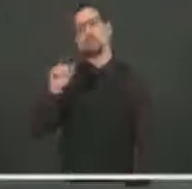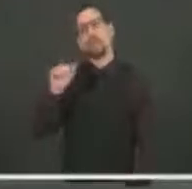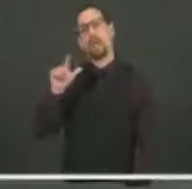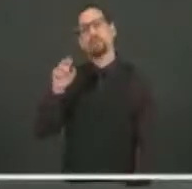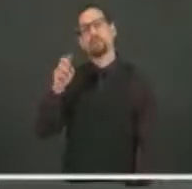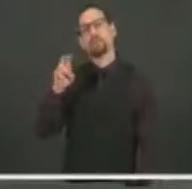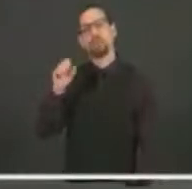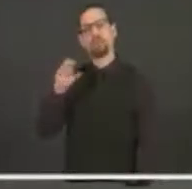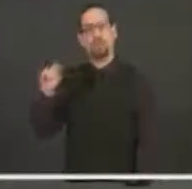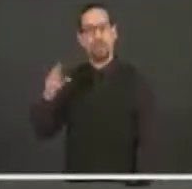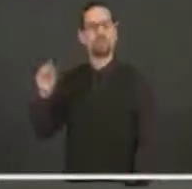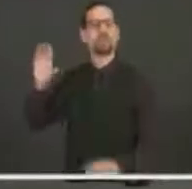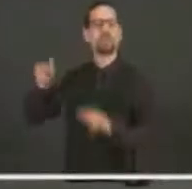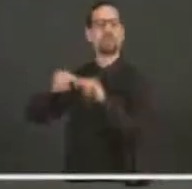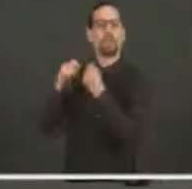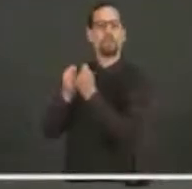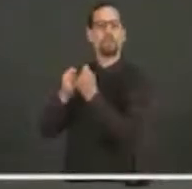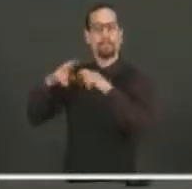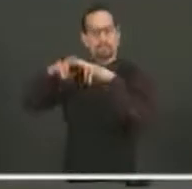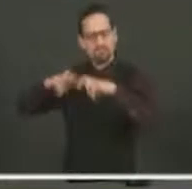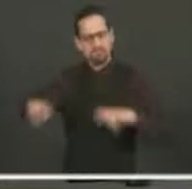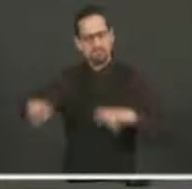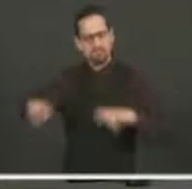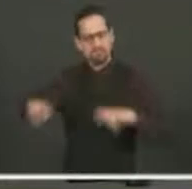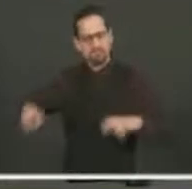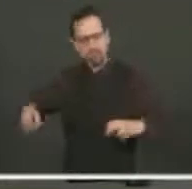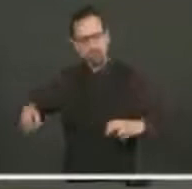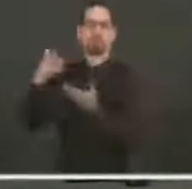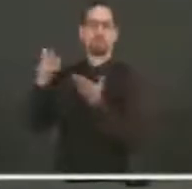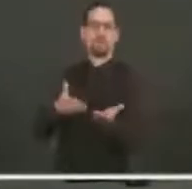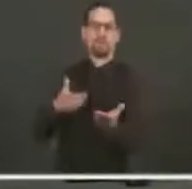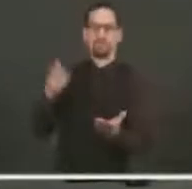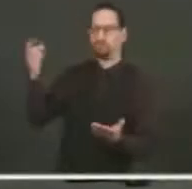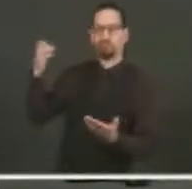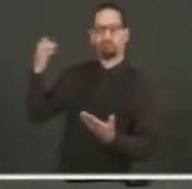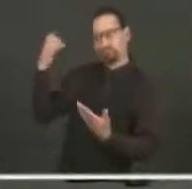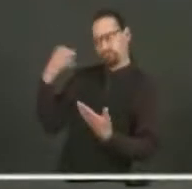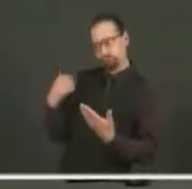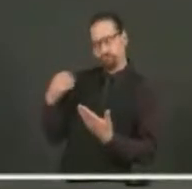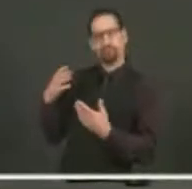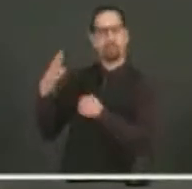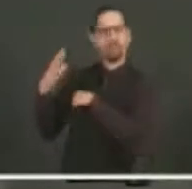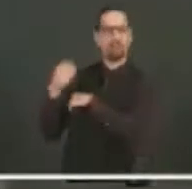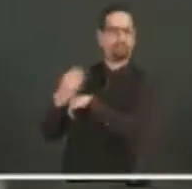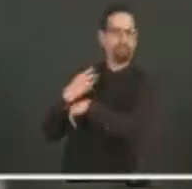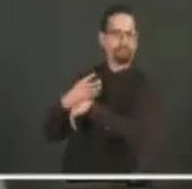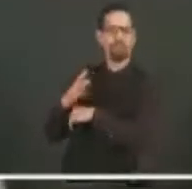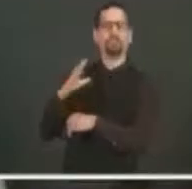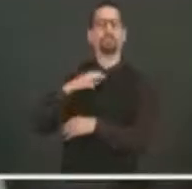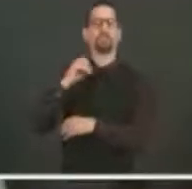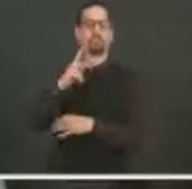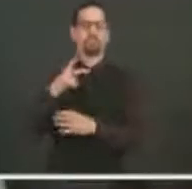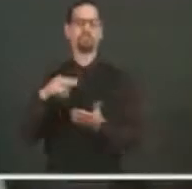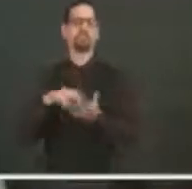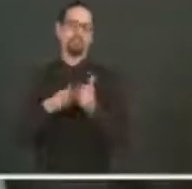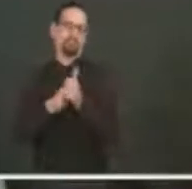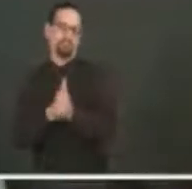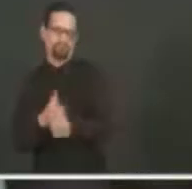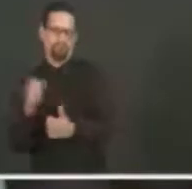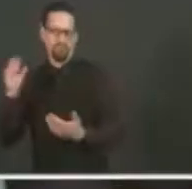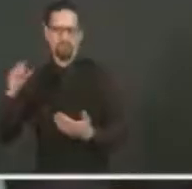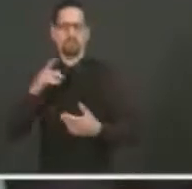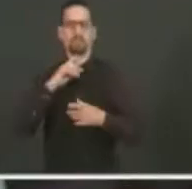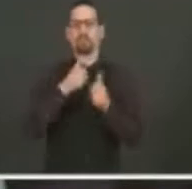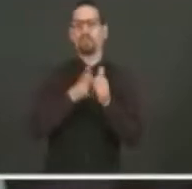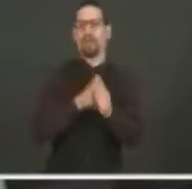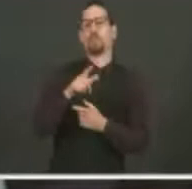safe. That's why we're saying this is low risk, this is higher risk. So technically